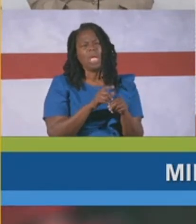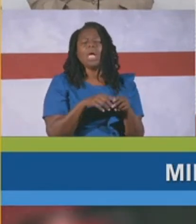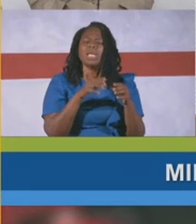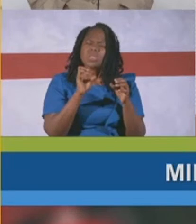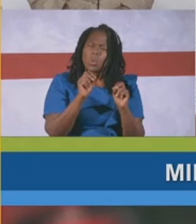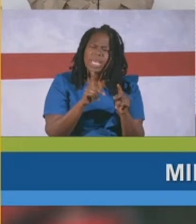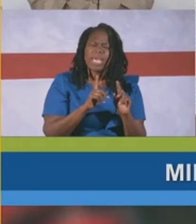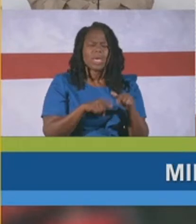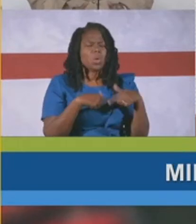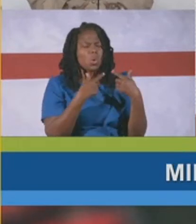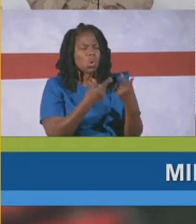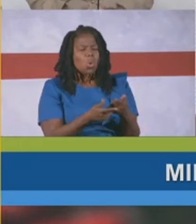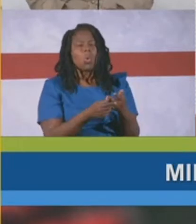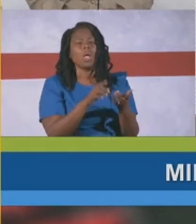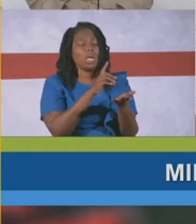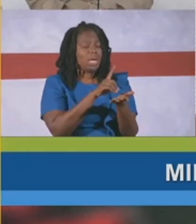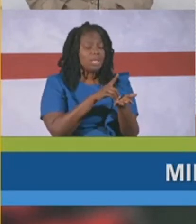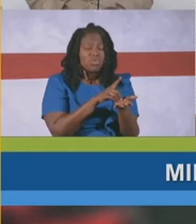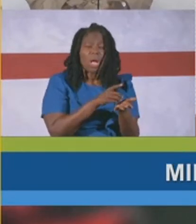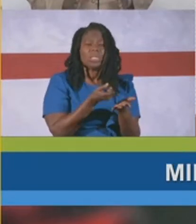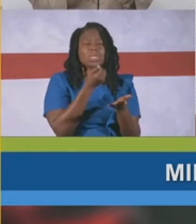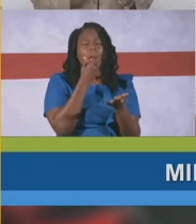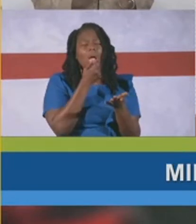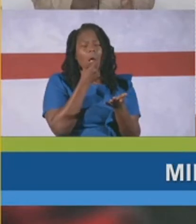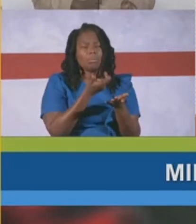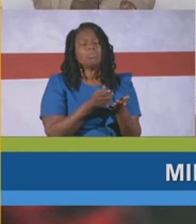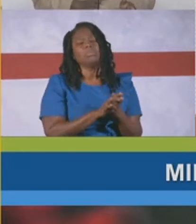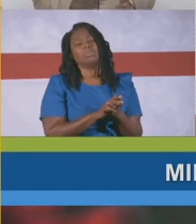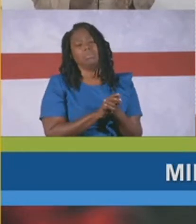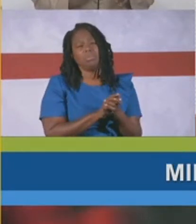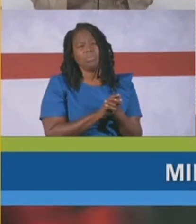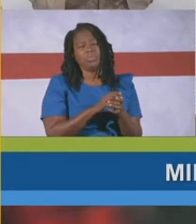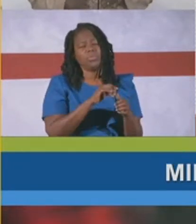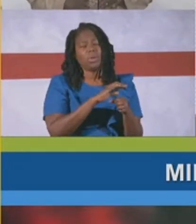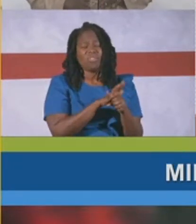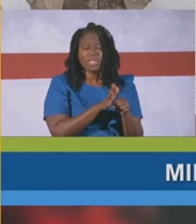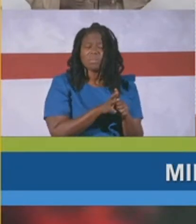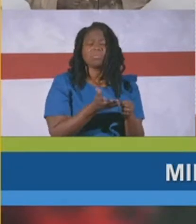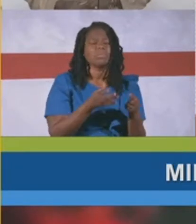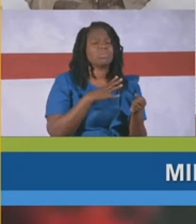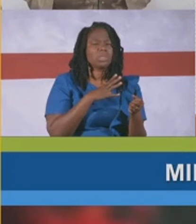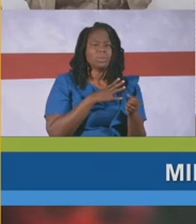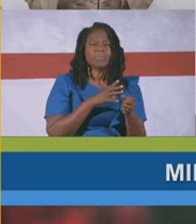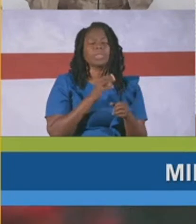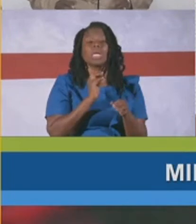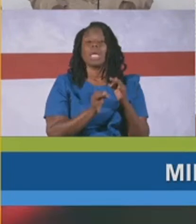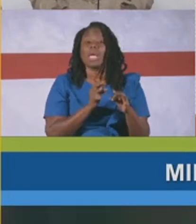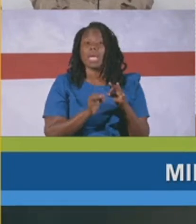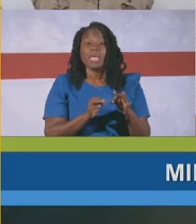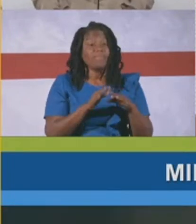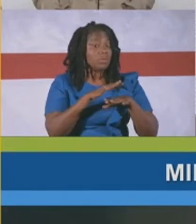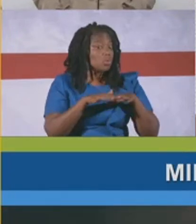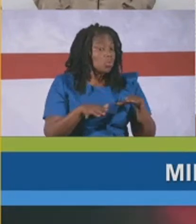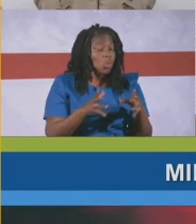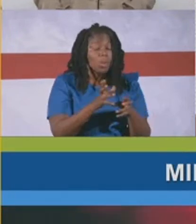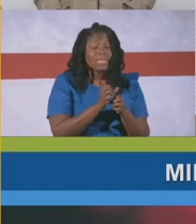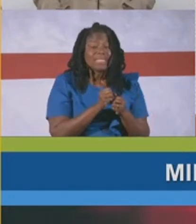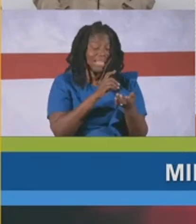your medications if you have COVID-19. As mentioned before, if you don't, we tend to see poorer